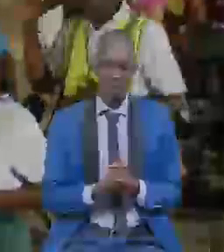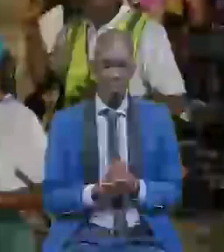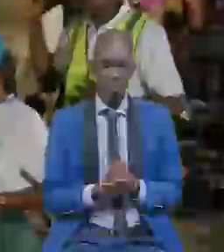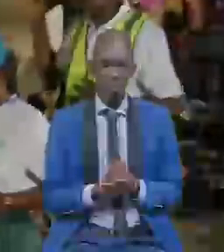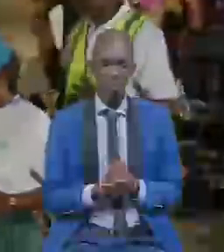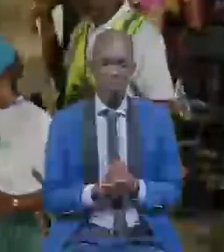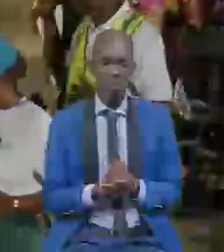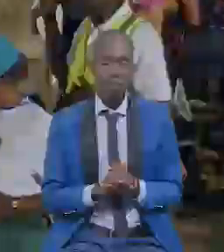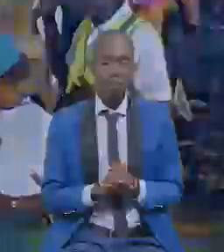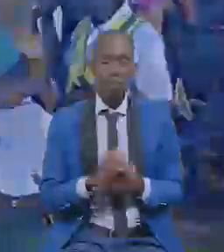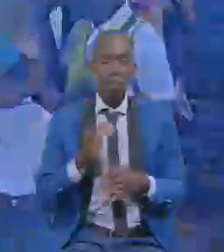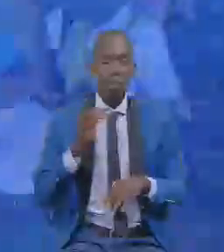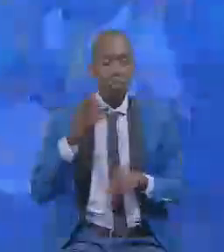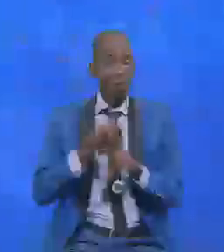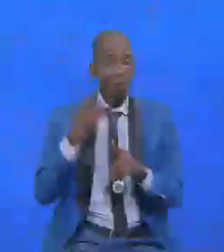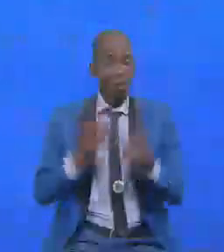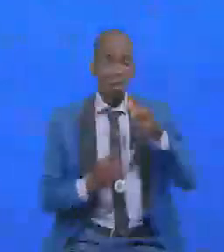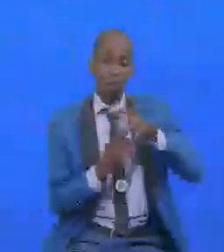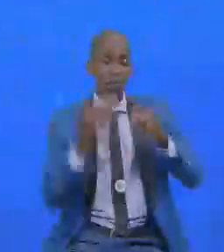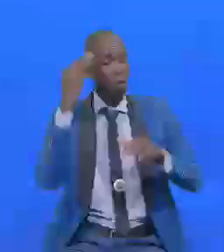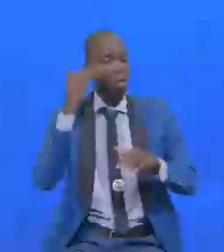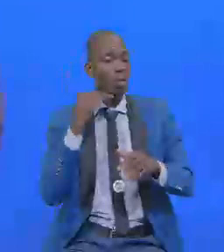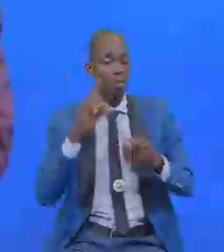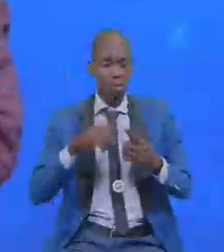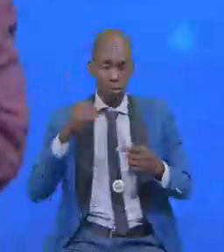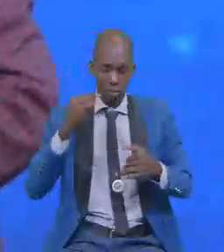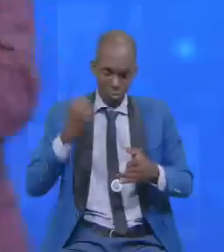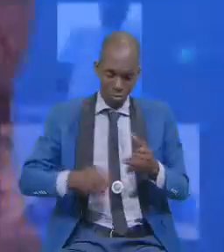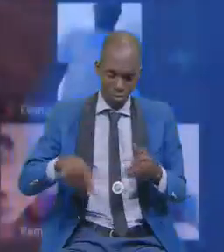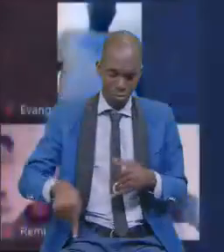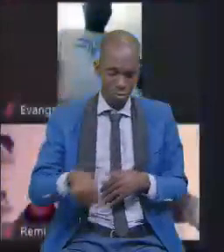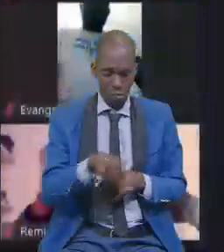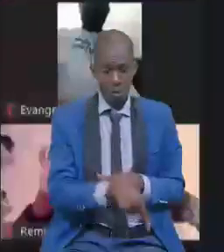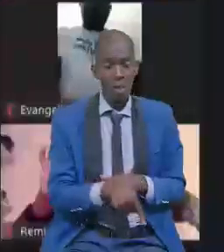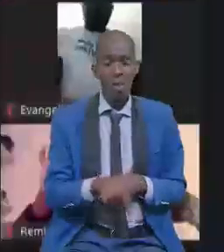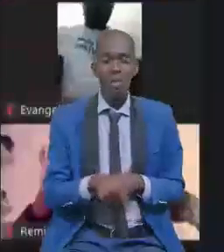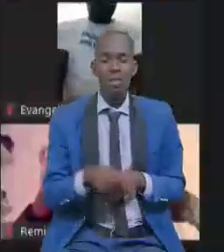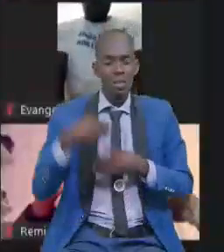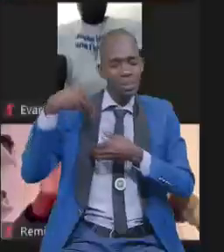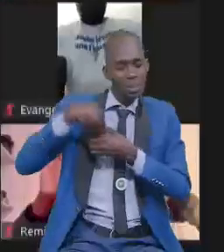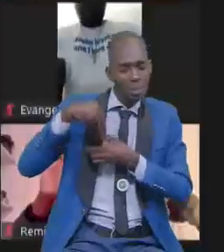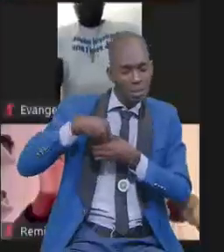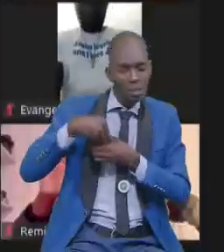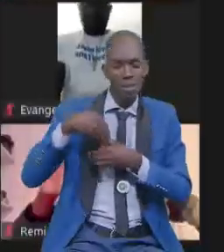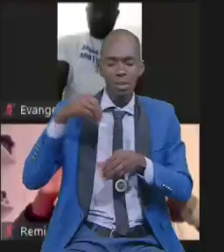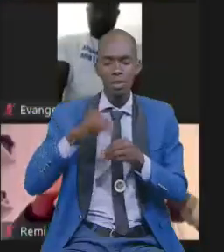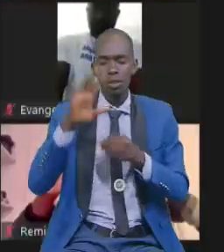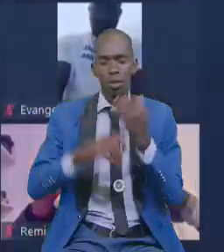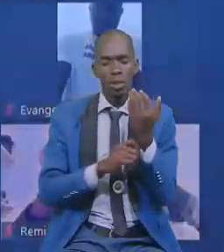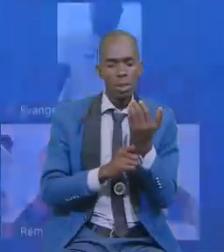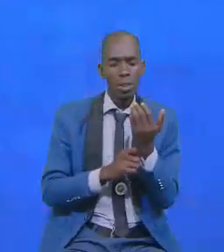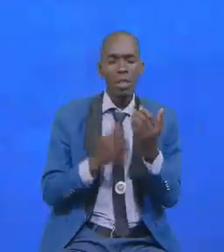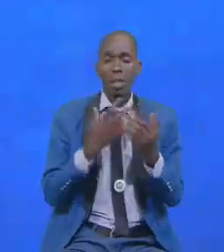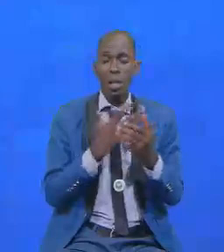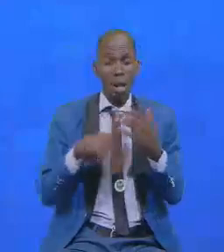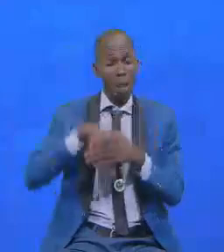From the top of your head to the tip of your toe. External in your skin and internal